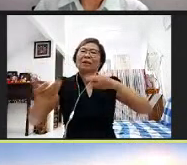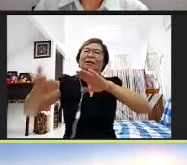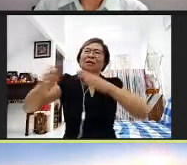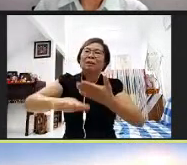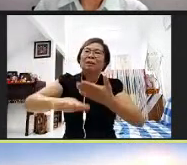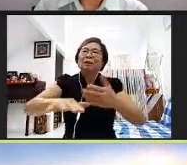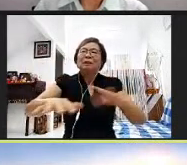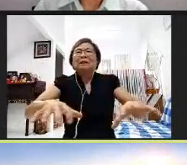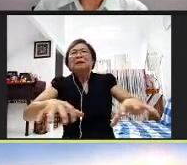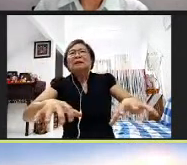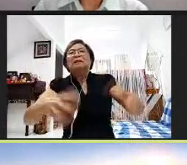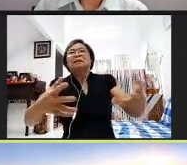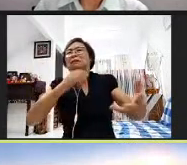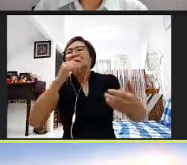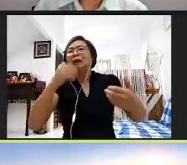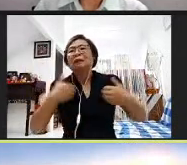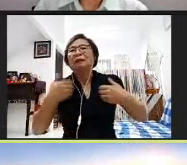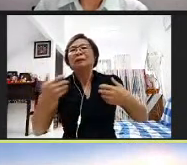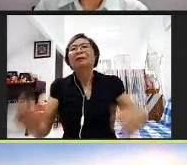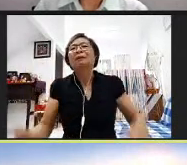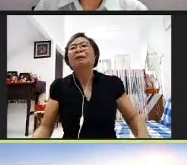anaphylaxis, okay?